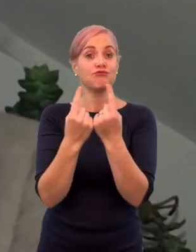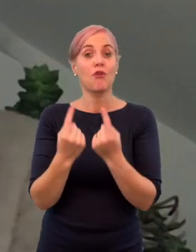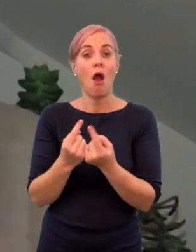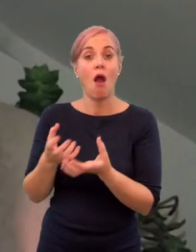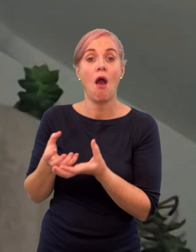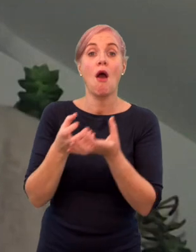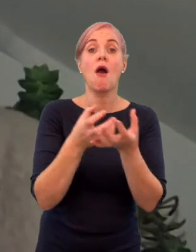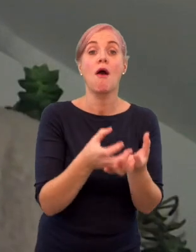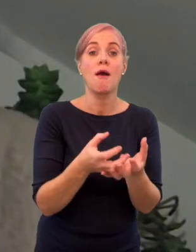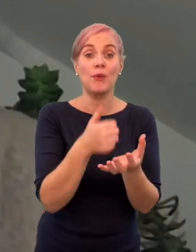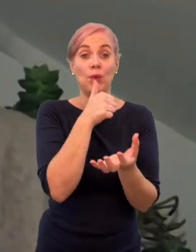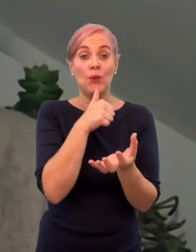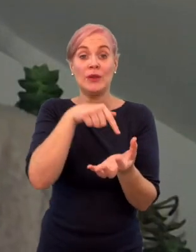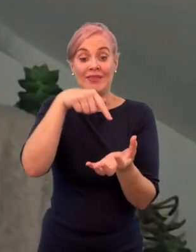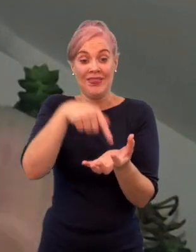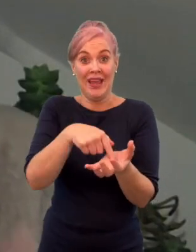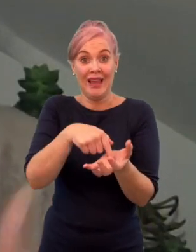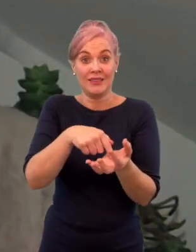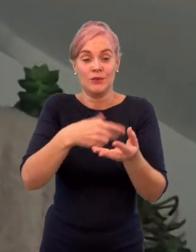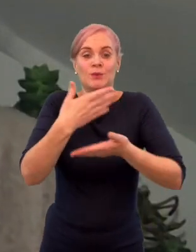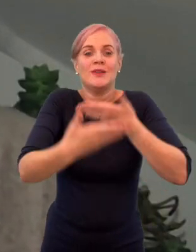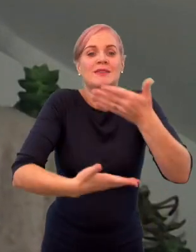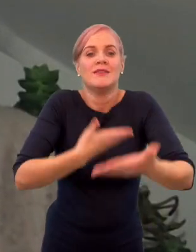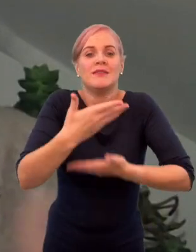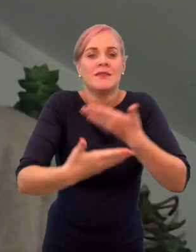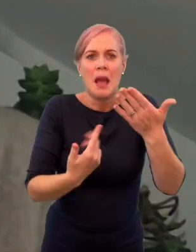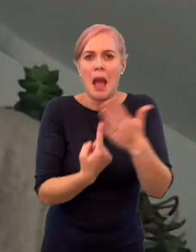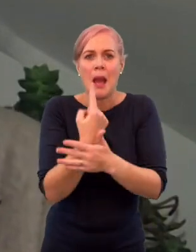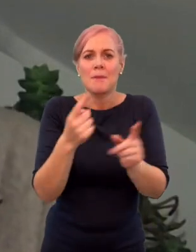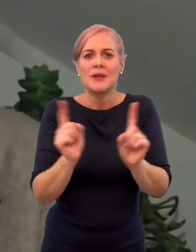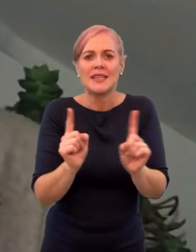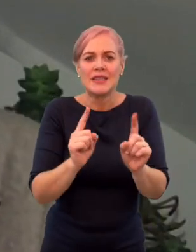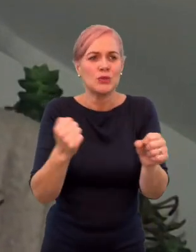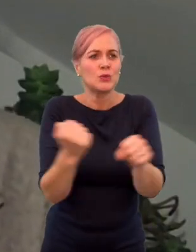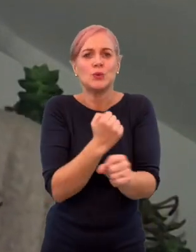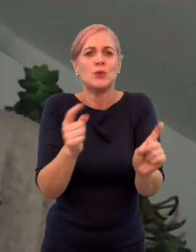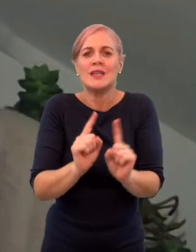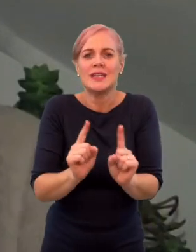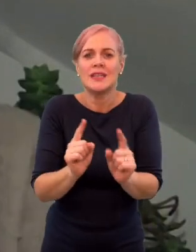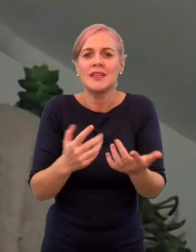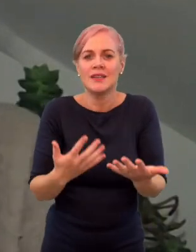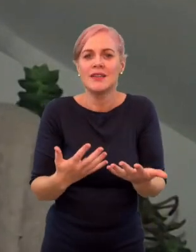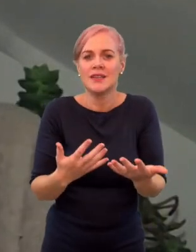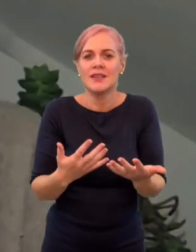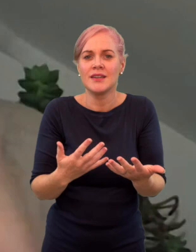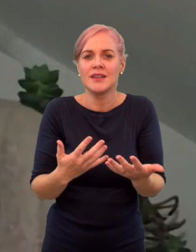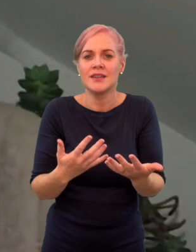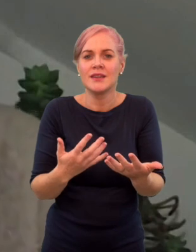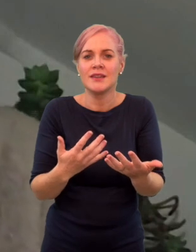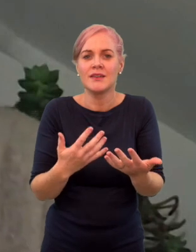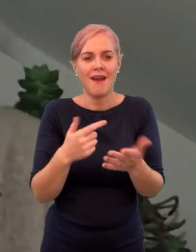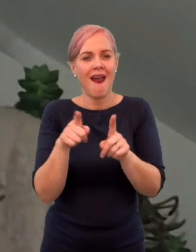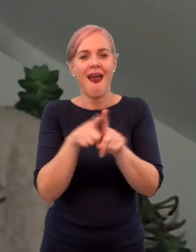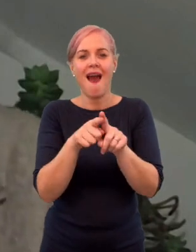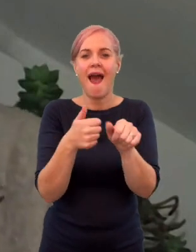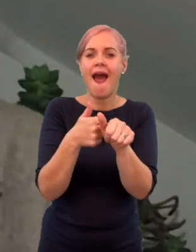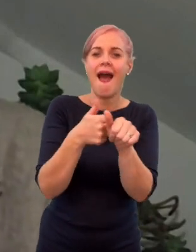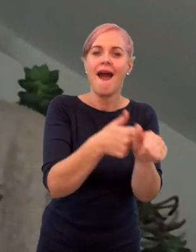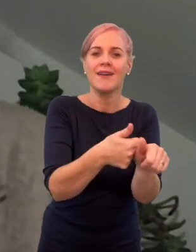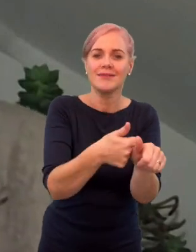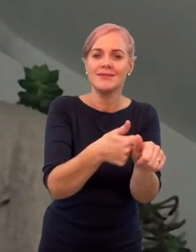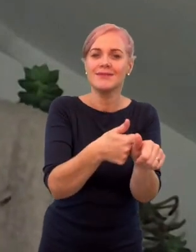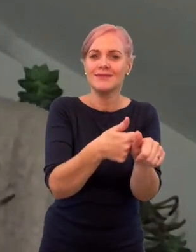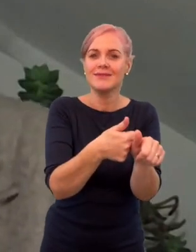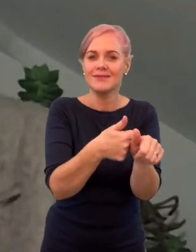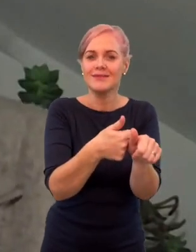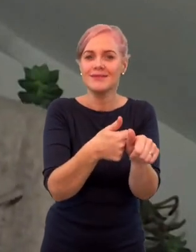Amber sort of brings a prop and uses that to sort of tell us what's happening or what she's, what she's doing. So it'll become like a